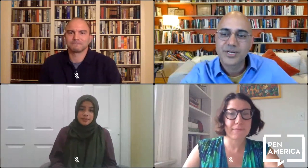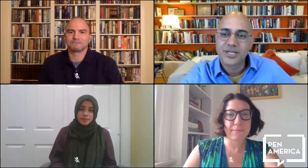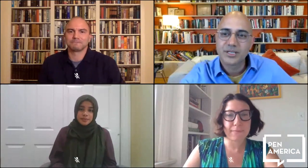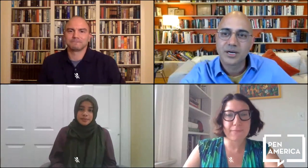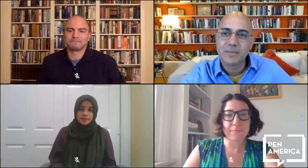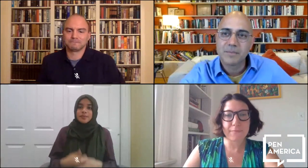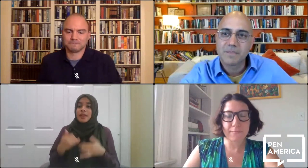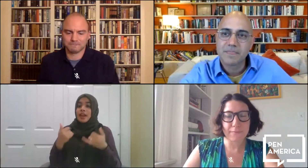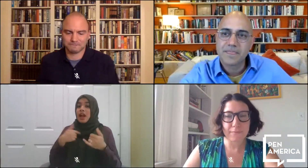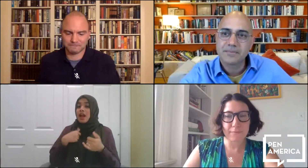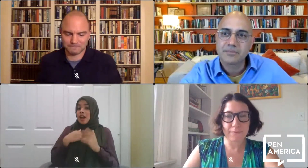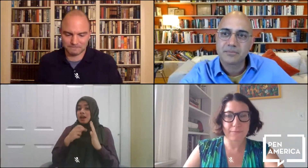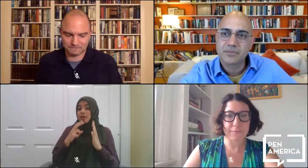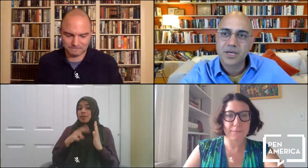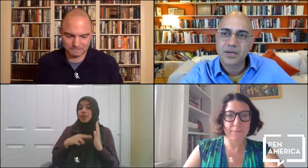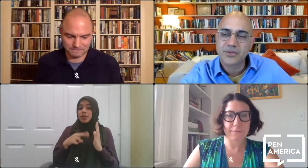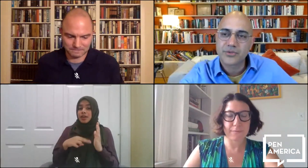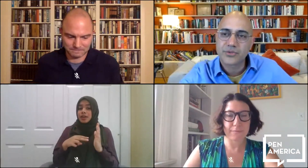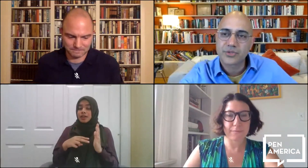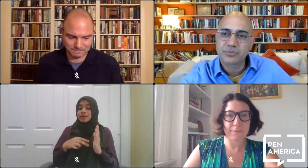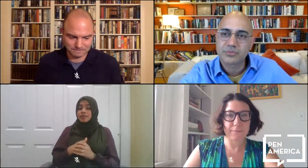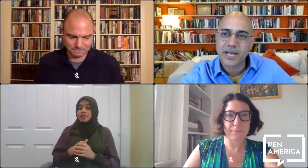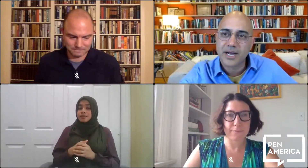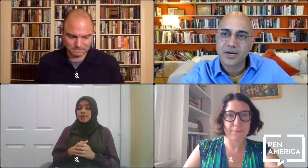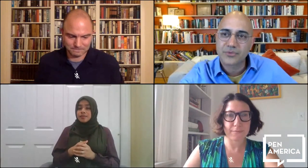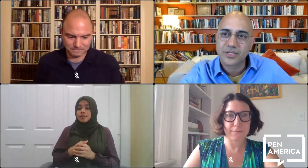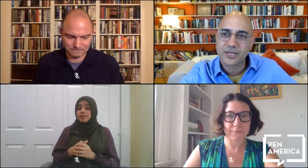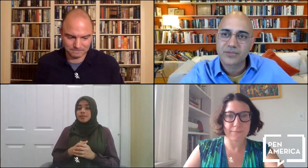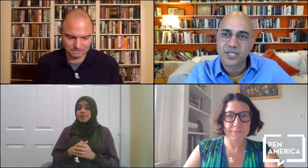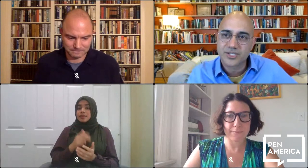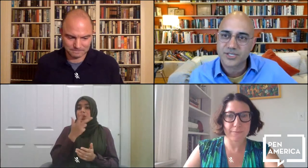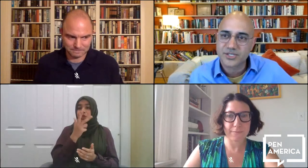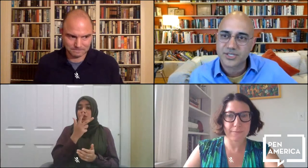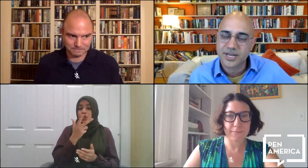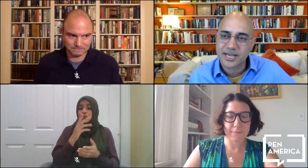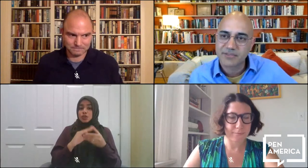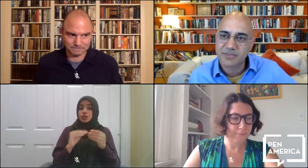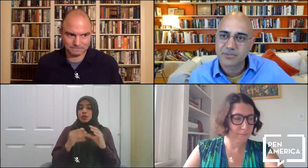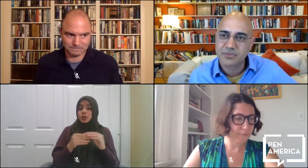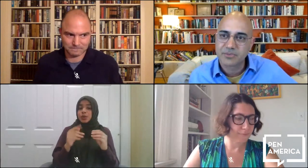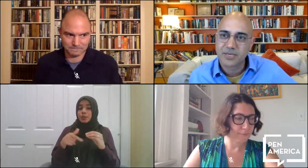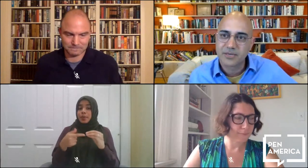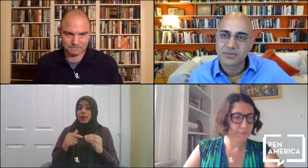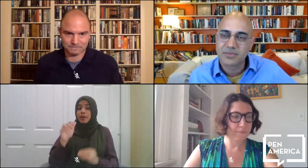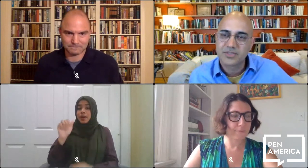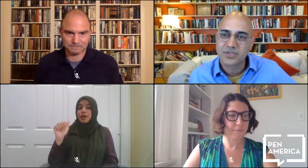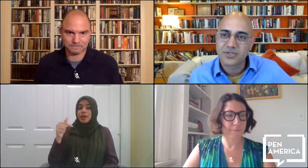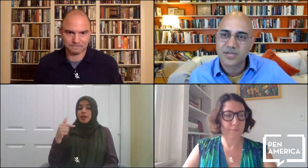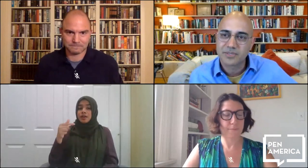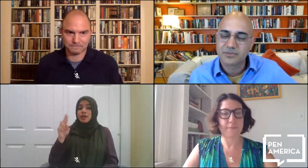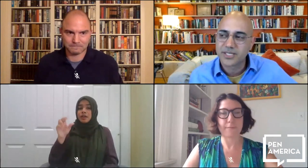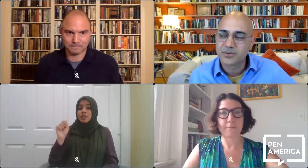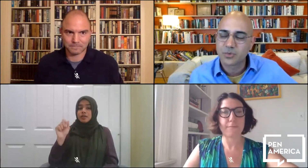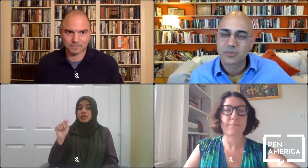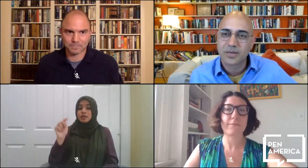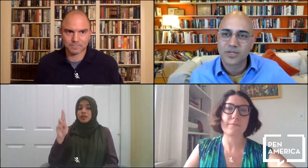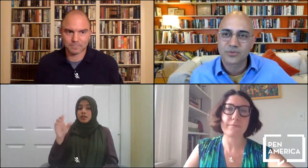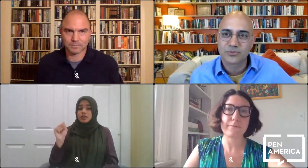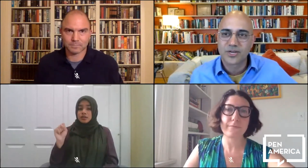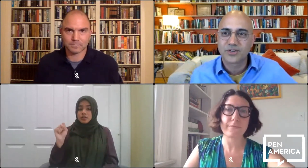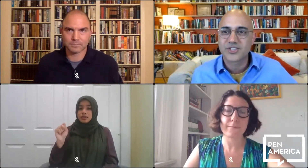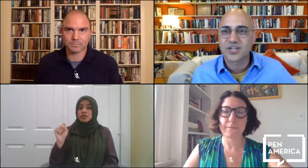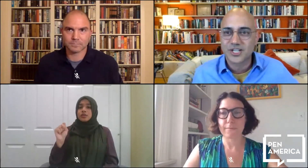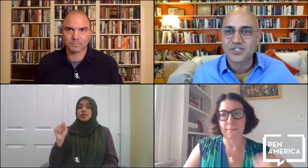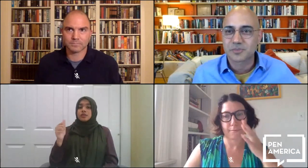I'm reading the third biography of Augustus that I have been, I've been working my way